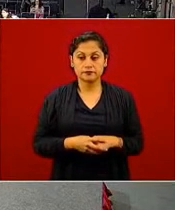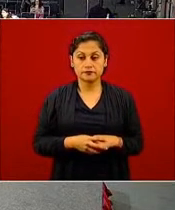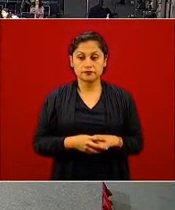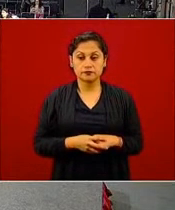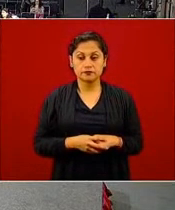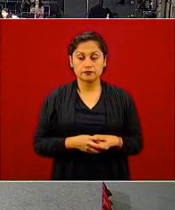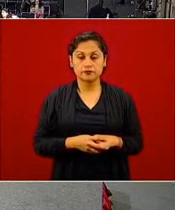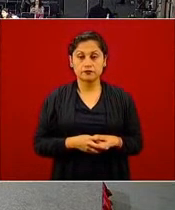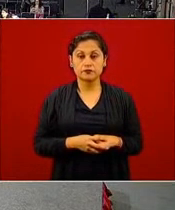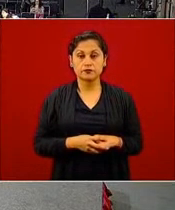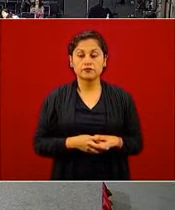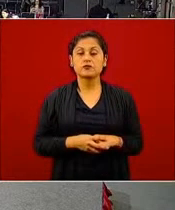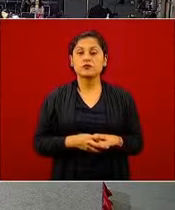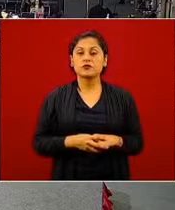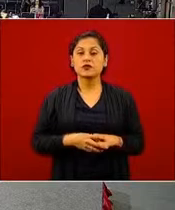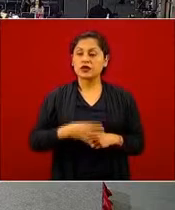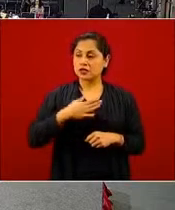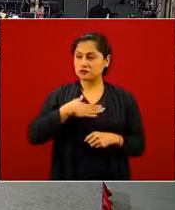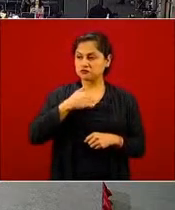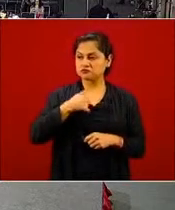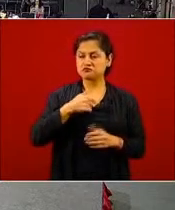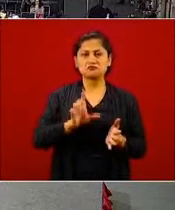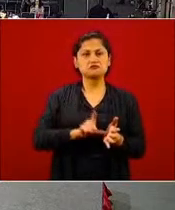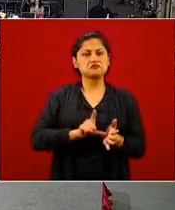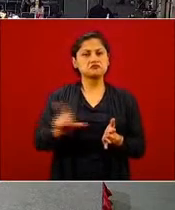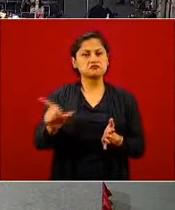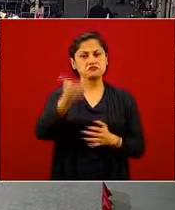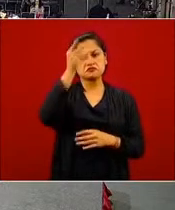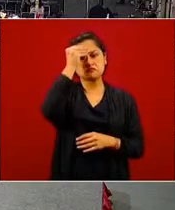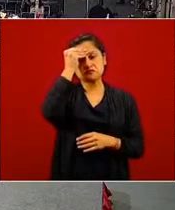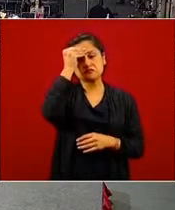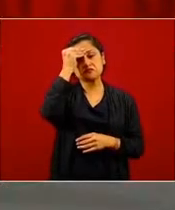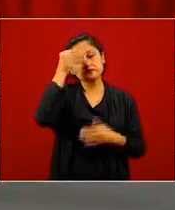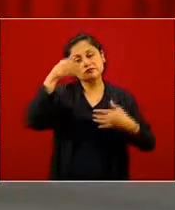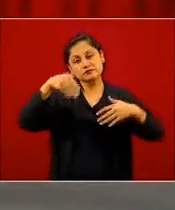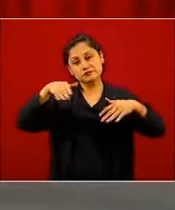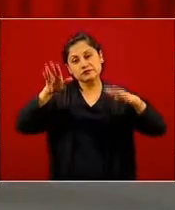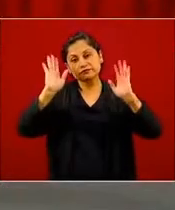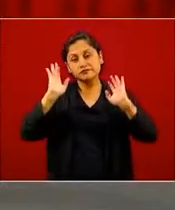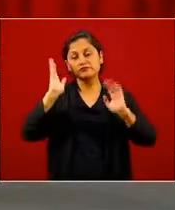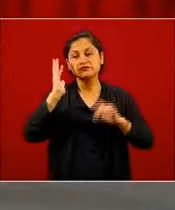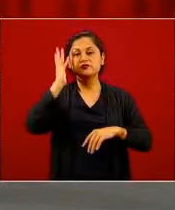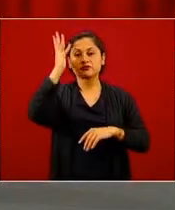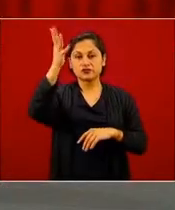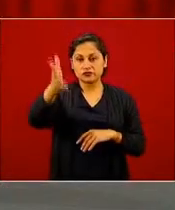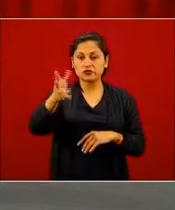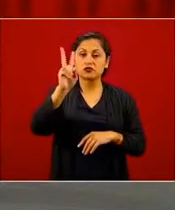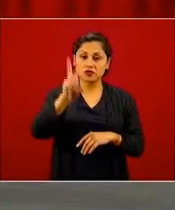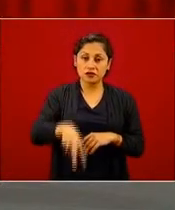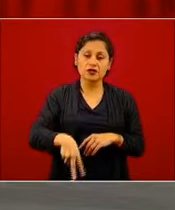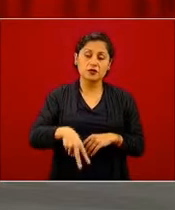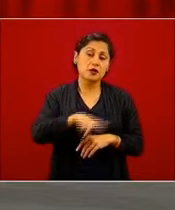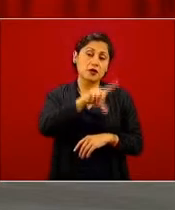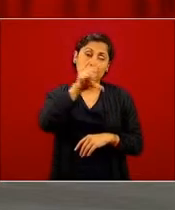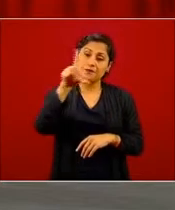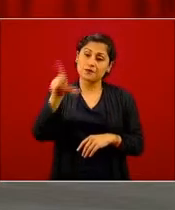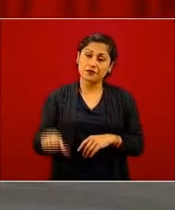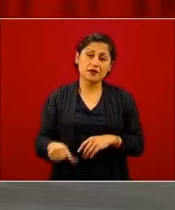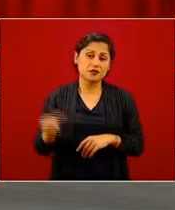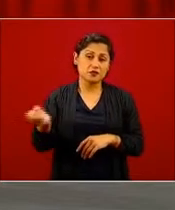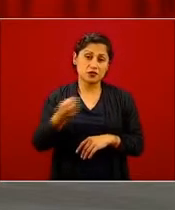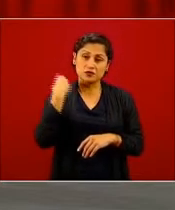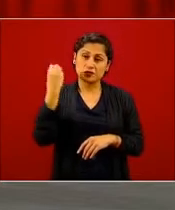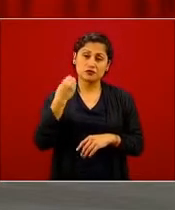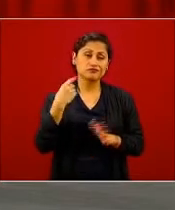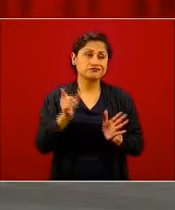So how are you going to label the COVID and what's the lesson that you take from this epidemic? In terms of lessons and learning, we